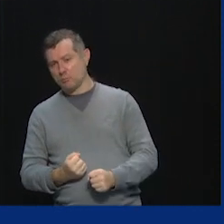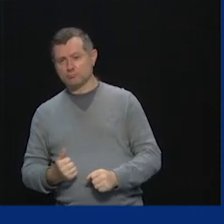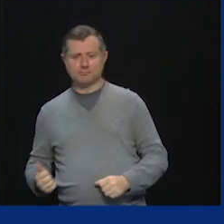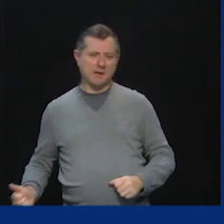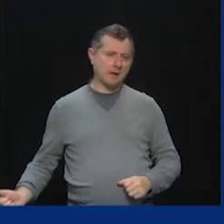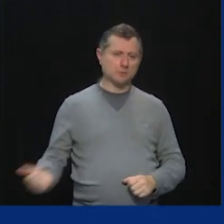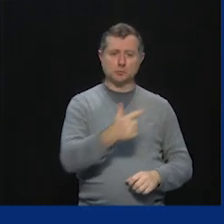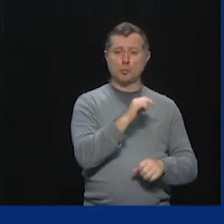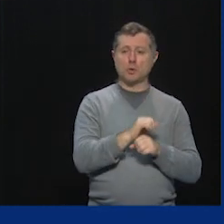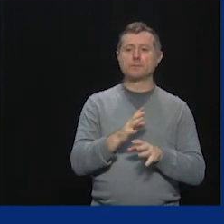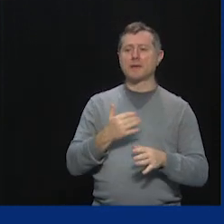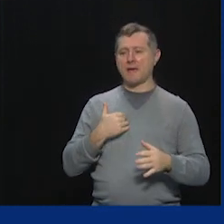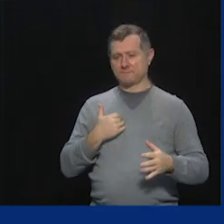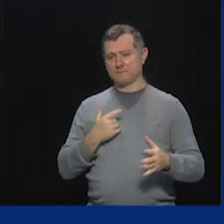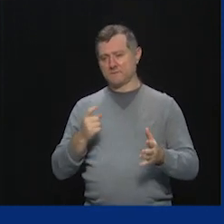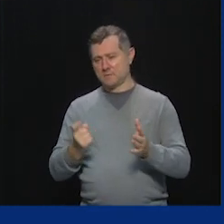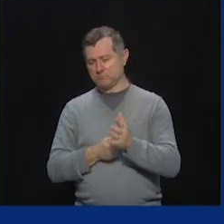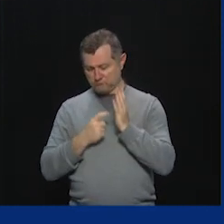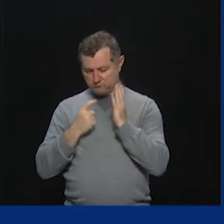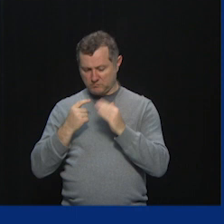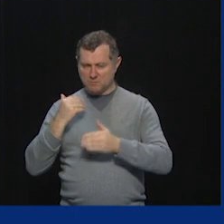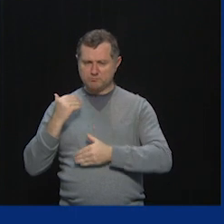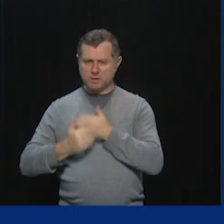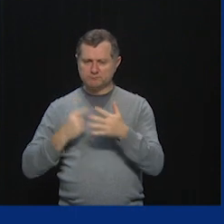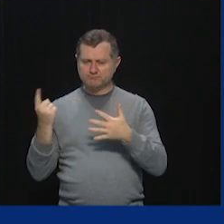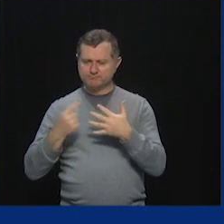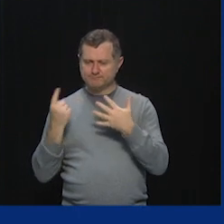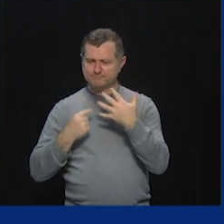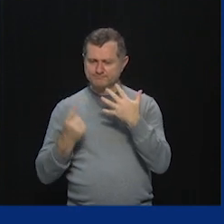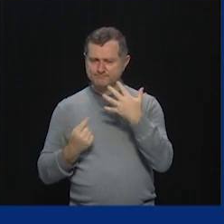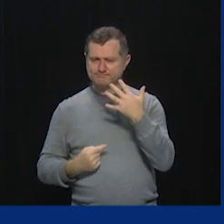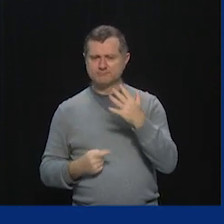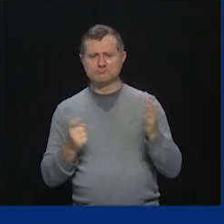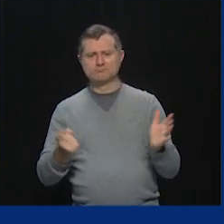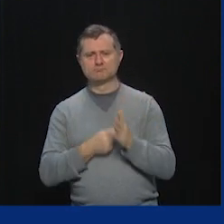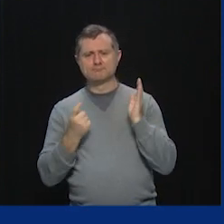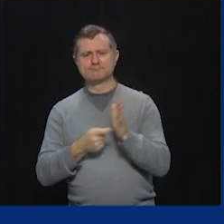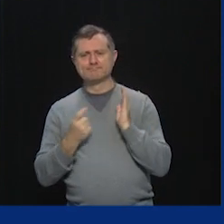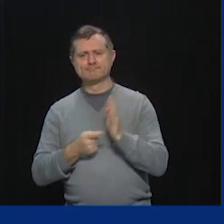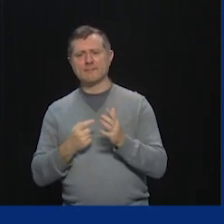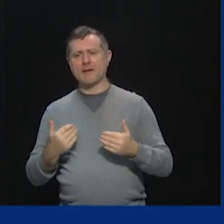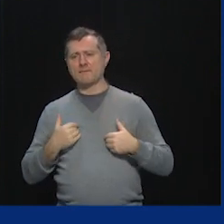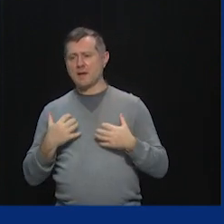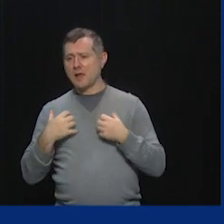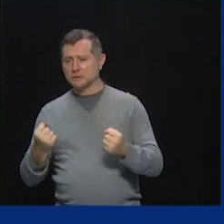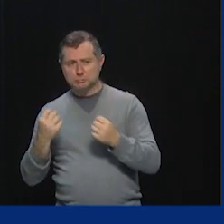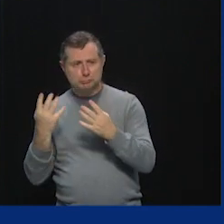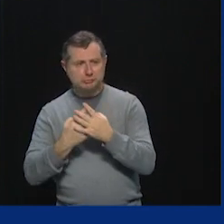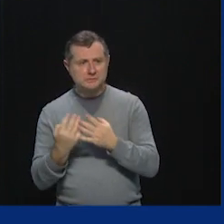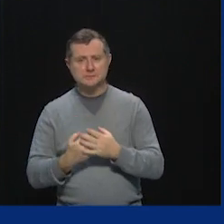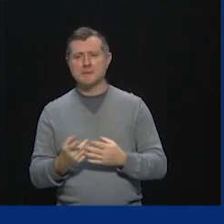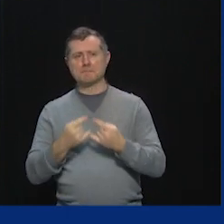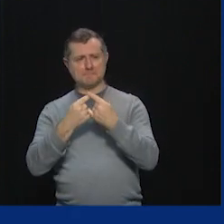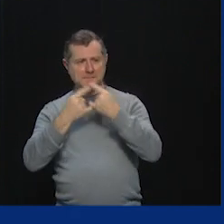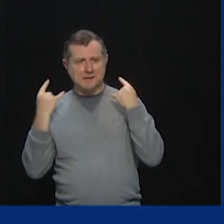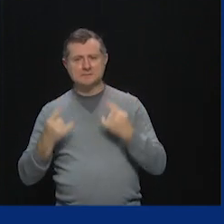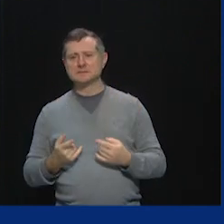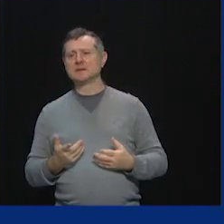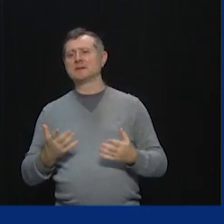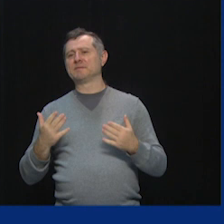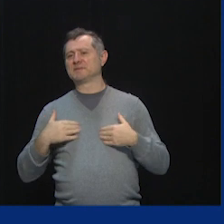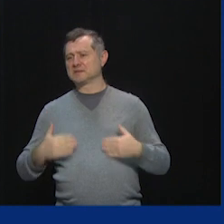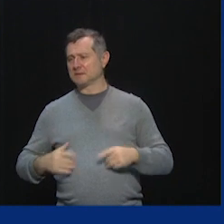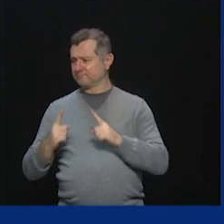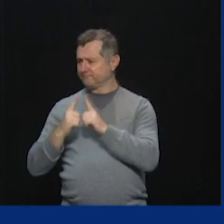protocols, that we mandate health and safety protections, including health screenings, masks, physical distancing, cleaning and